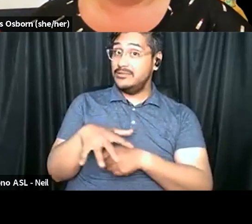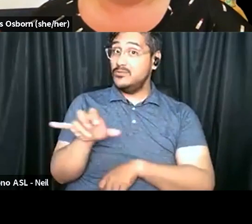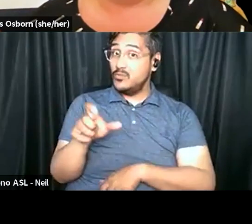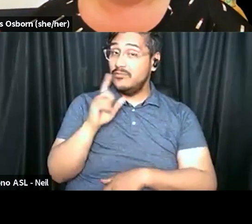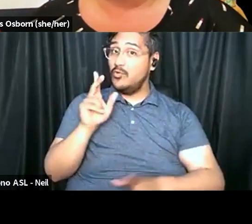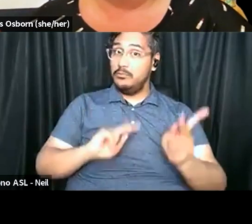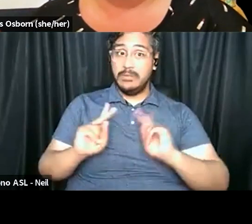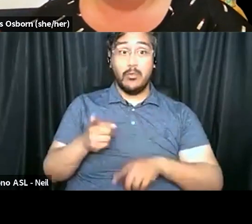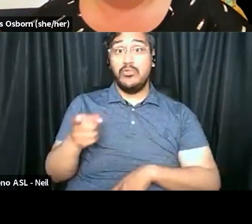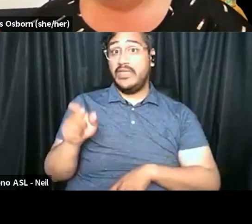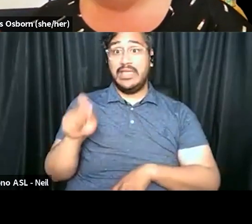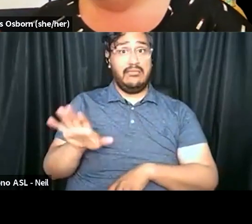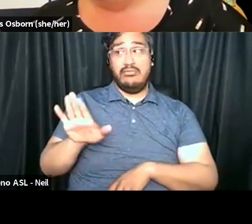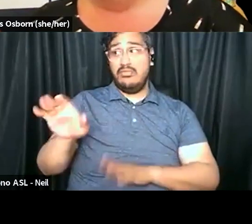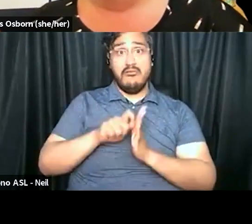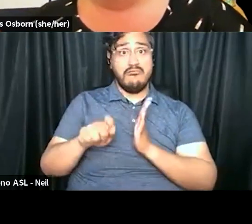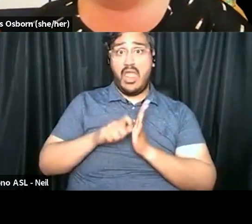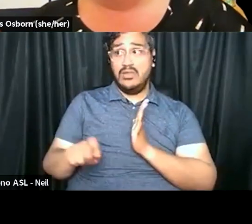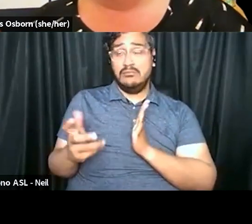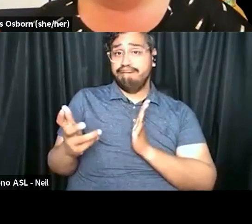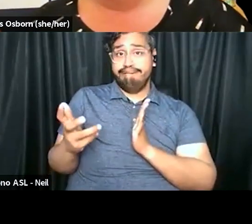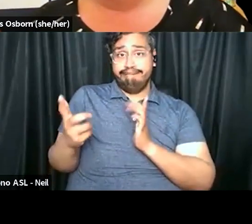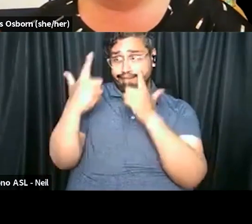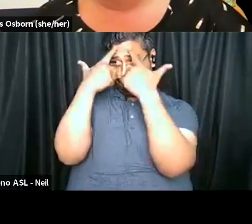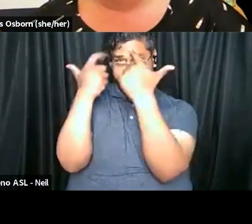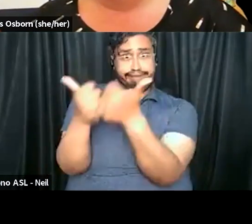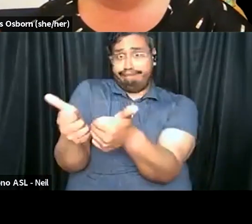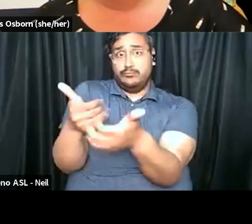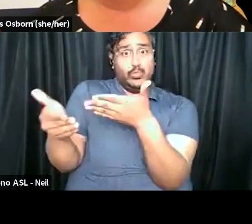writing whatever it is, their poetry, whatever it is. So that's mine.